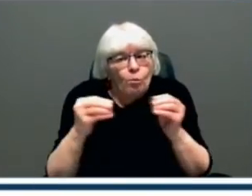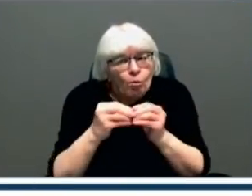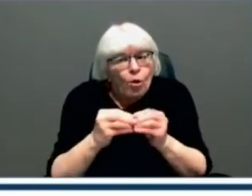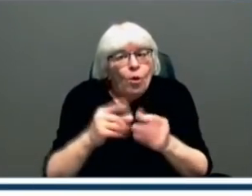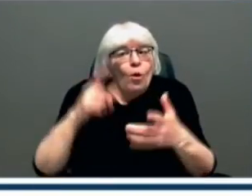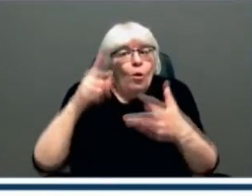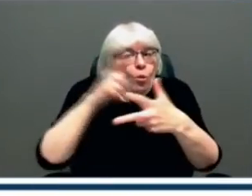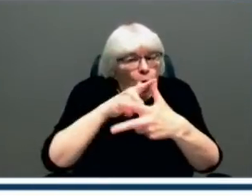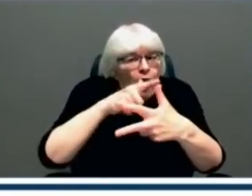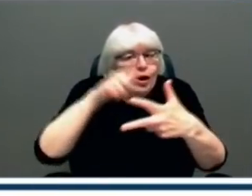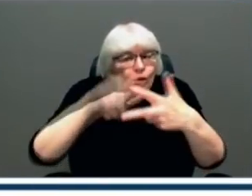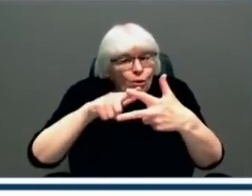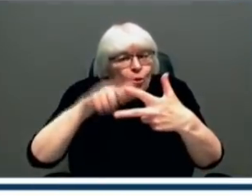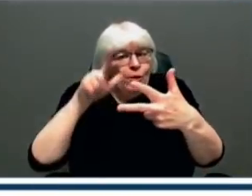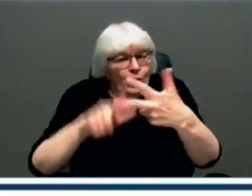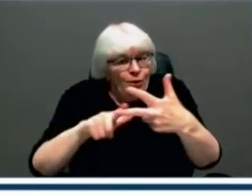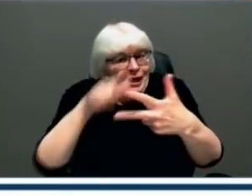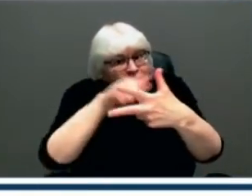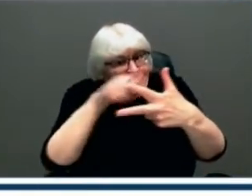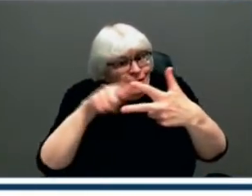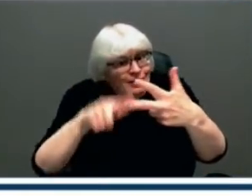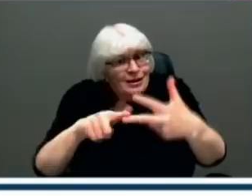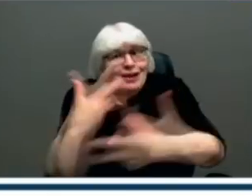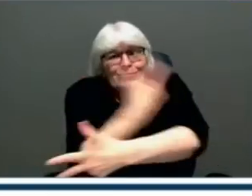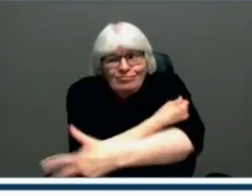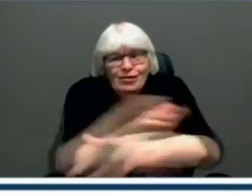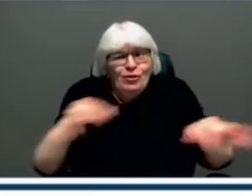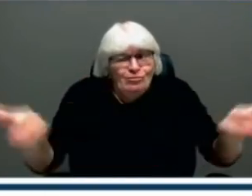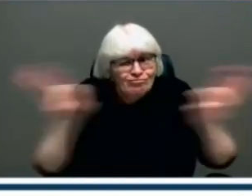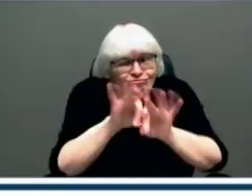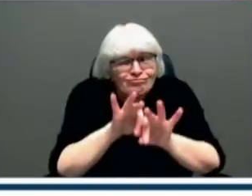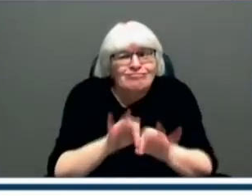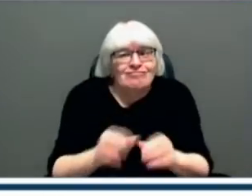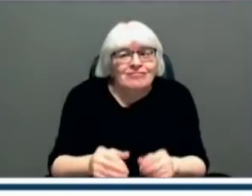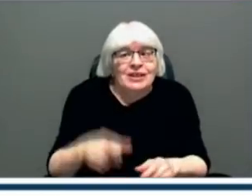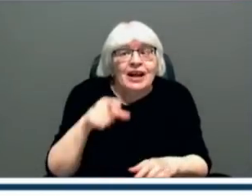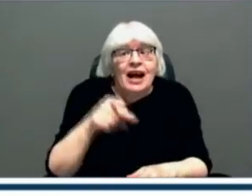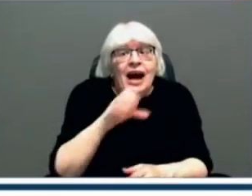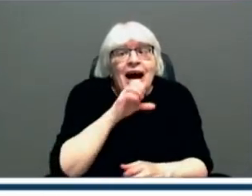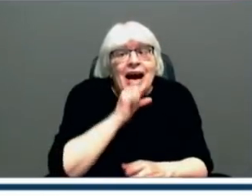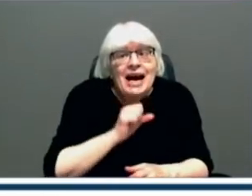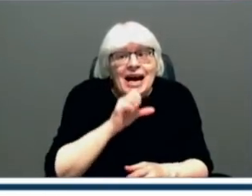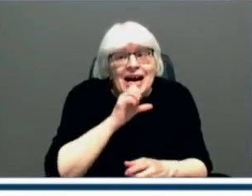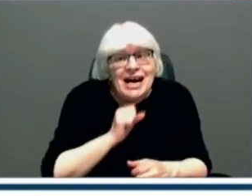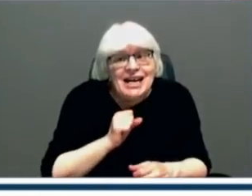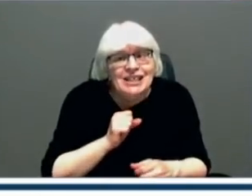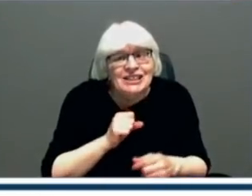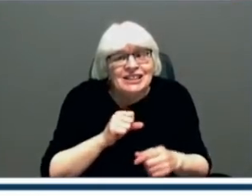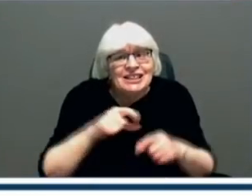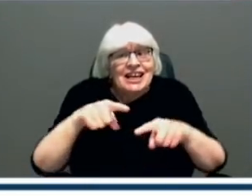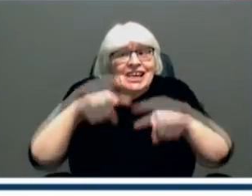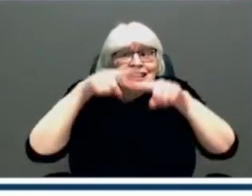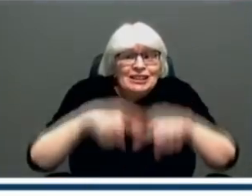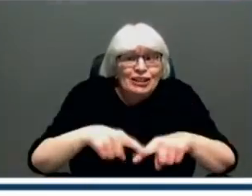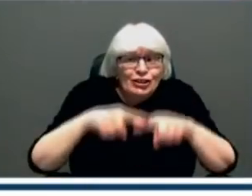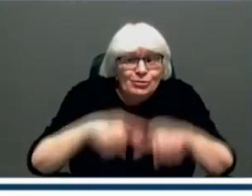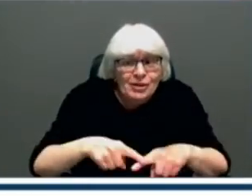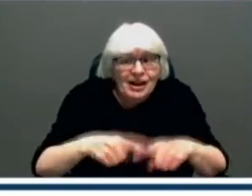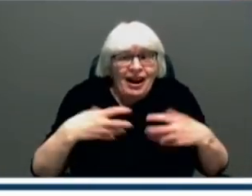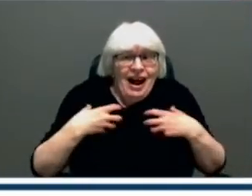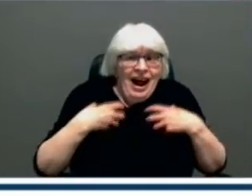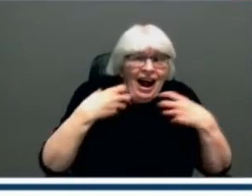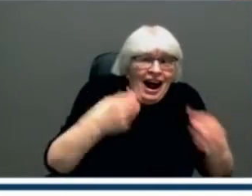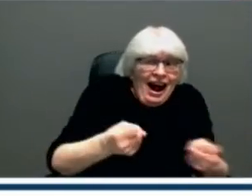The other thing the data show us is that age and health status are the biggest risk factors for severe outcomes. And they also happen to